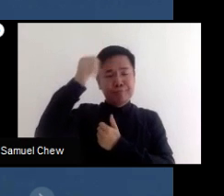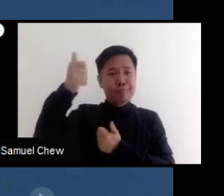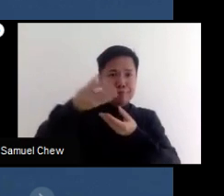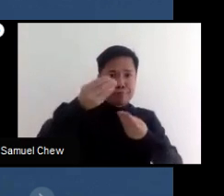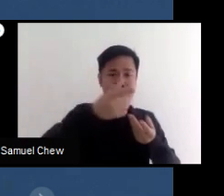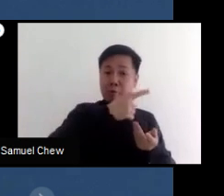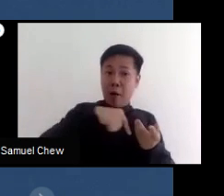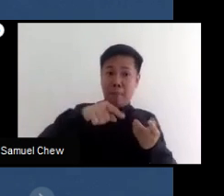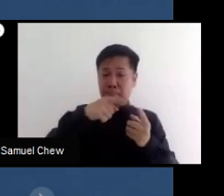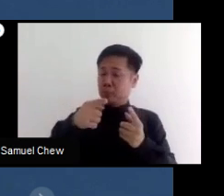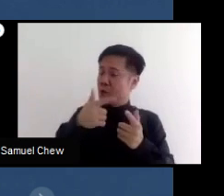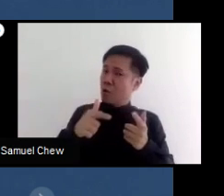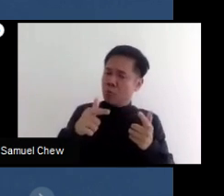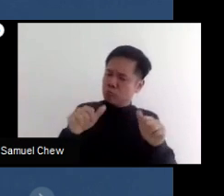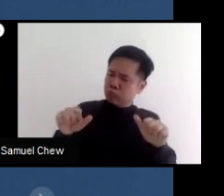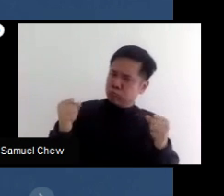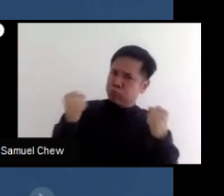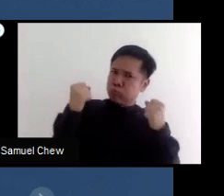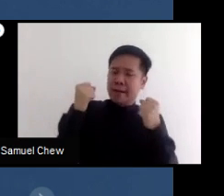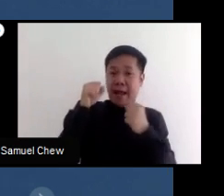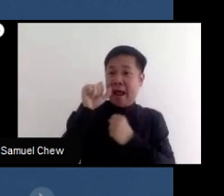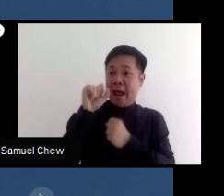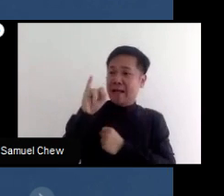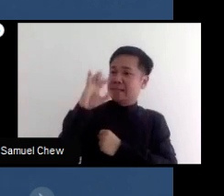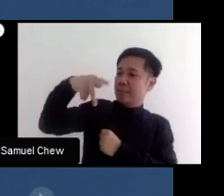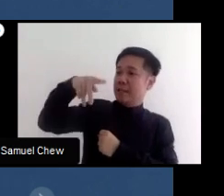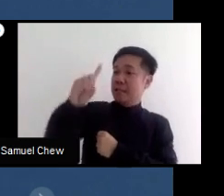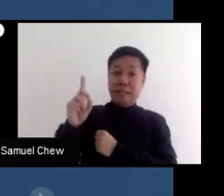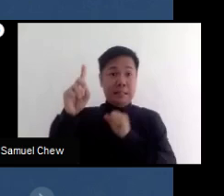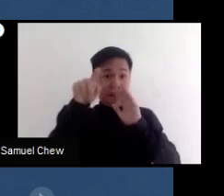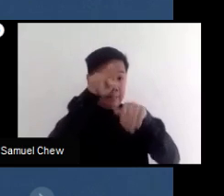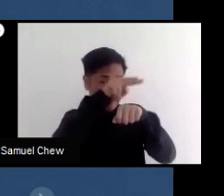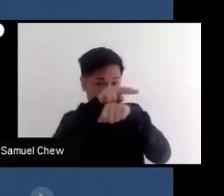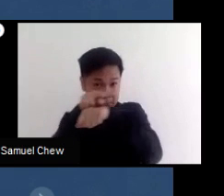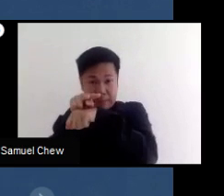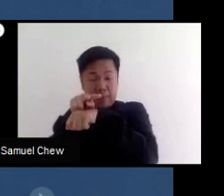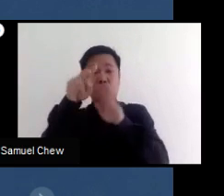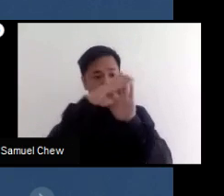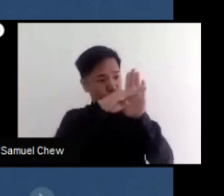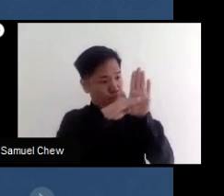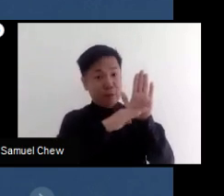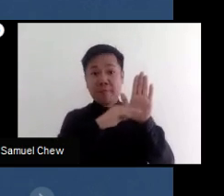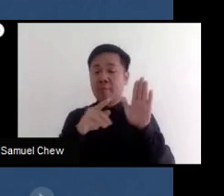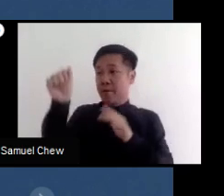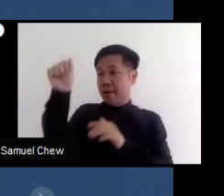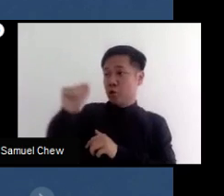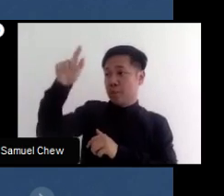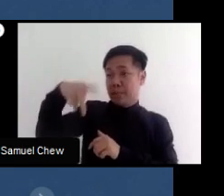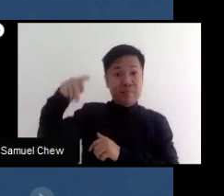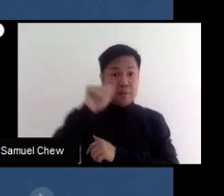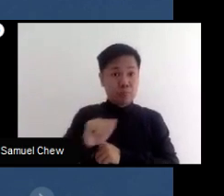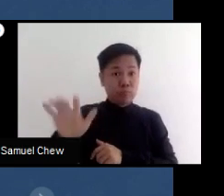strengthen monitoring of the ICPD agenda in the Asia Pacific as part of our regional efforts to